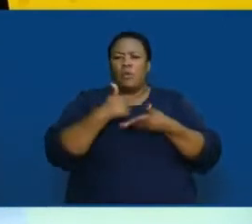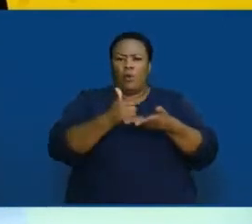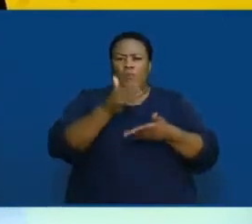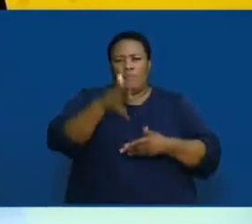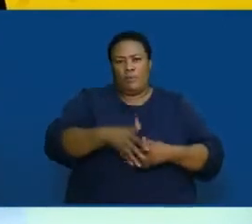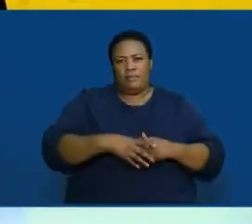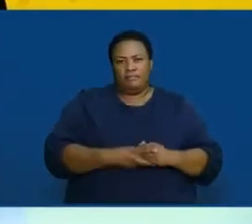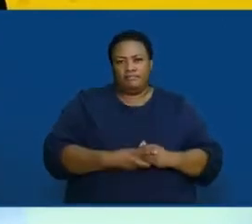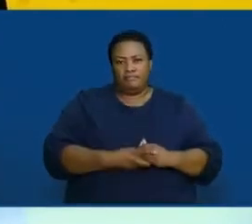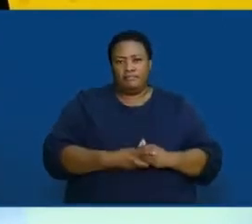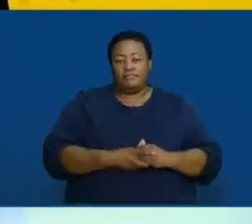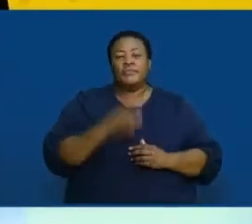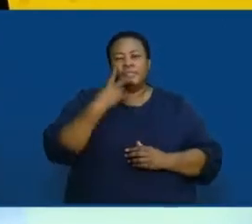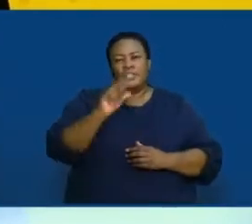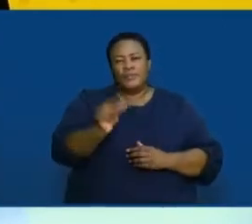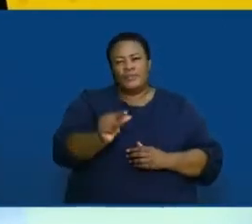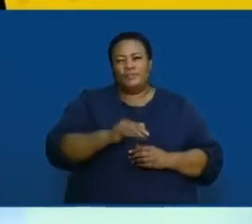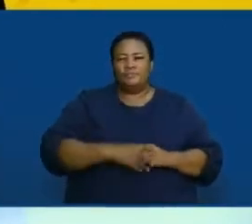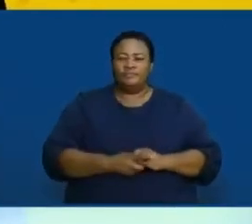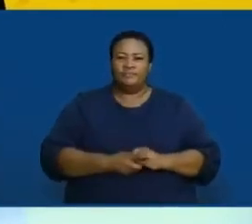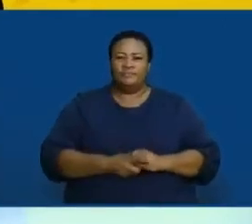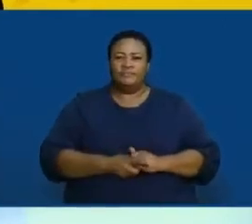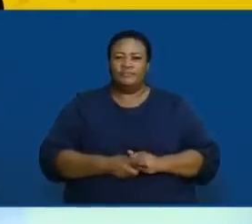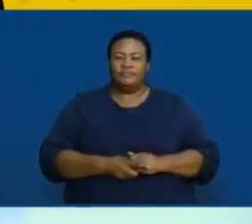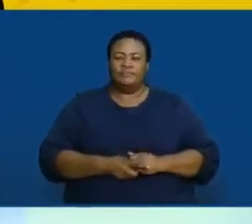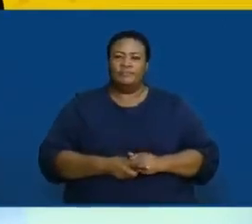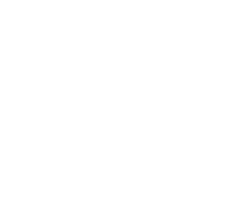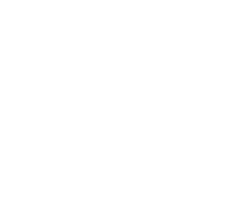assist you as best as we can. We'll see you straight after this.